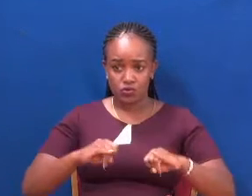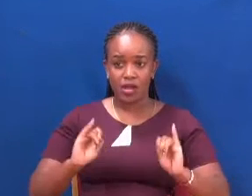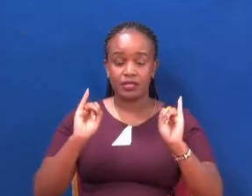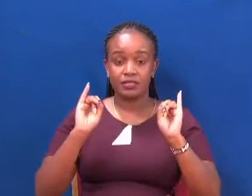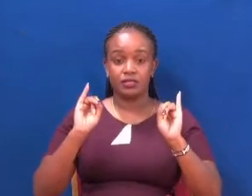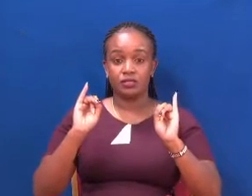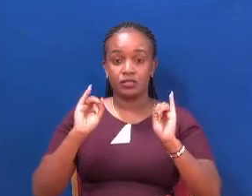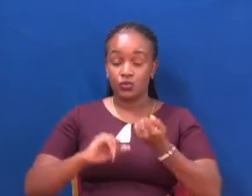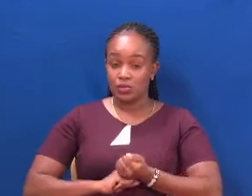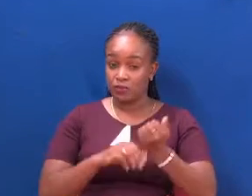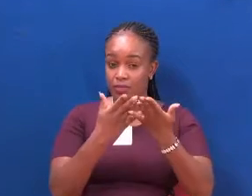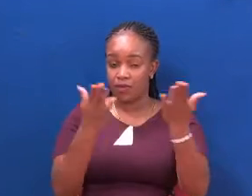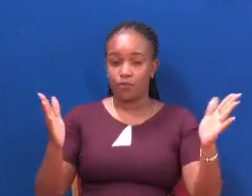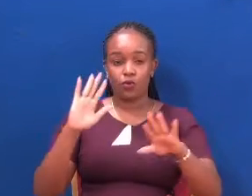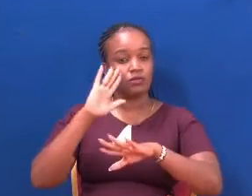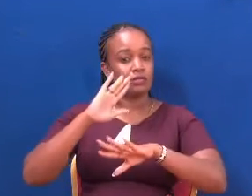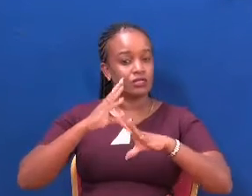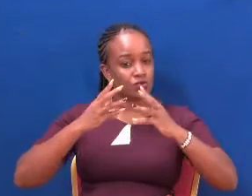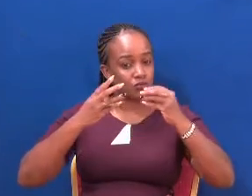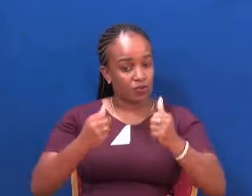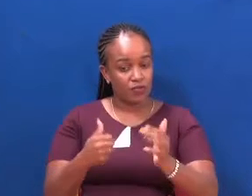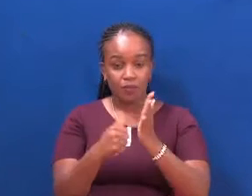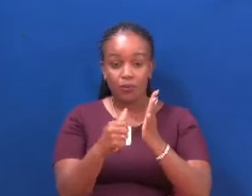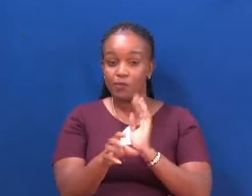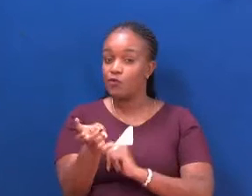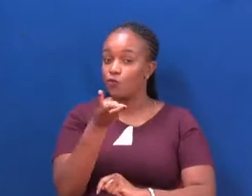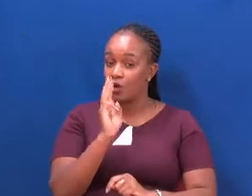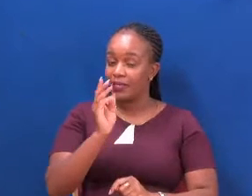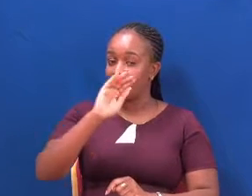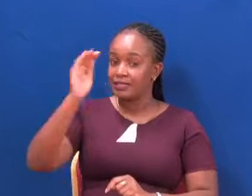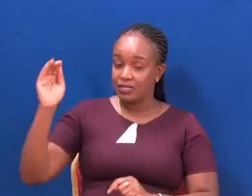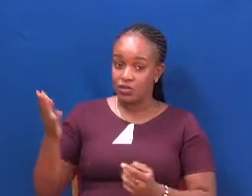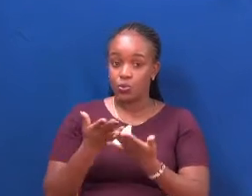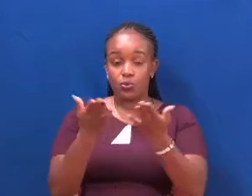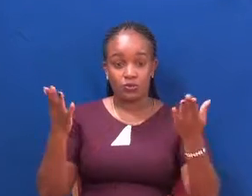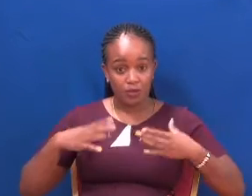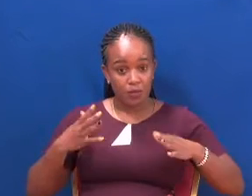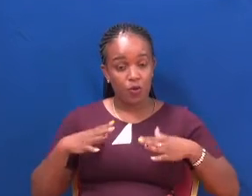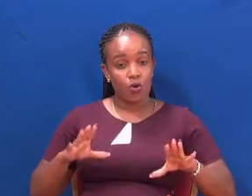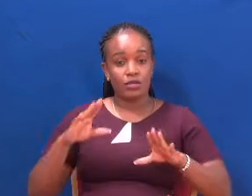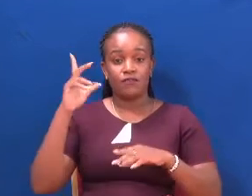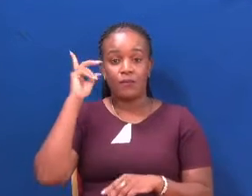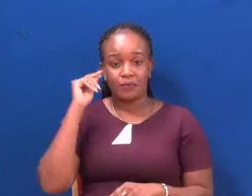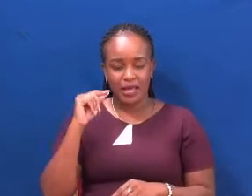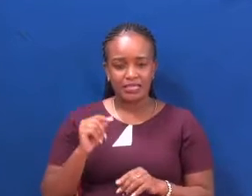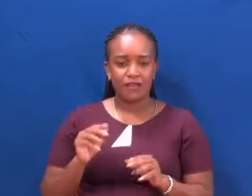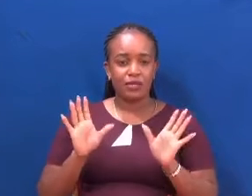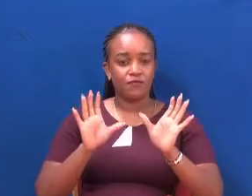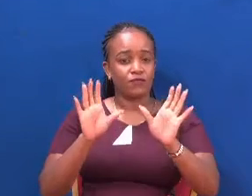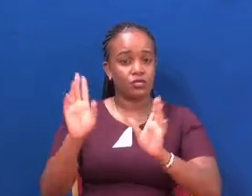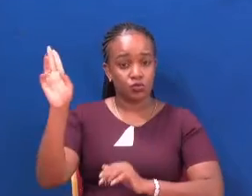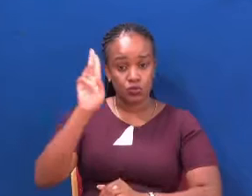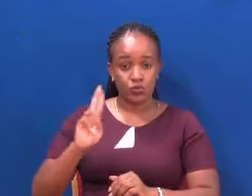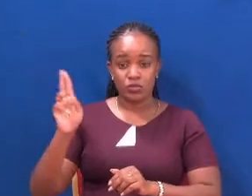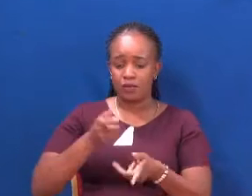To curb the ongoing water shortage in the seaside city, the residents who have been forced to use borehole water are concerned of the high cost of buying